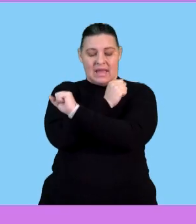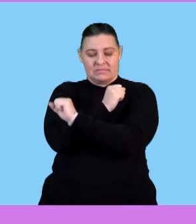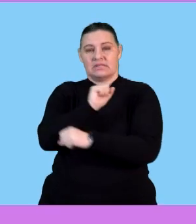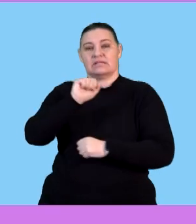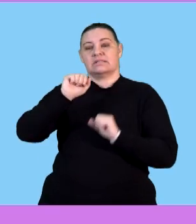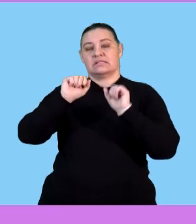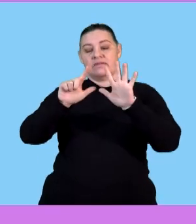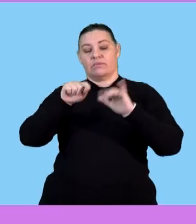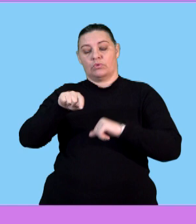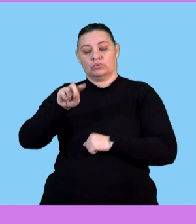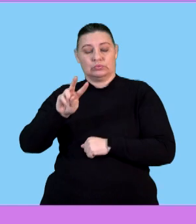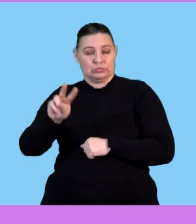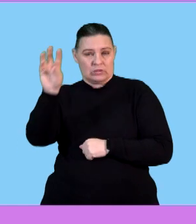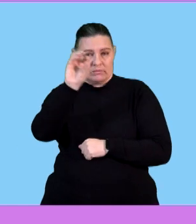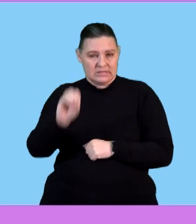by